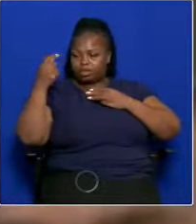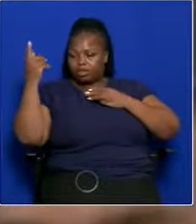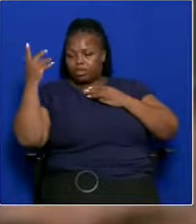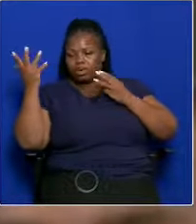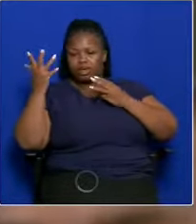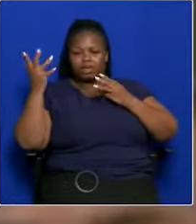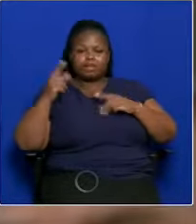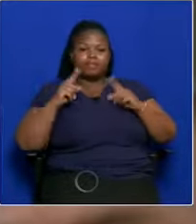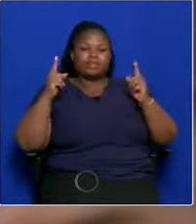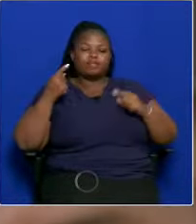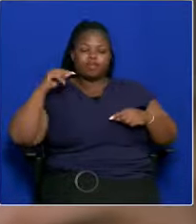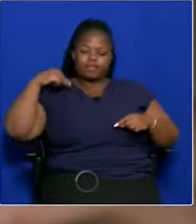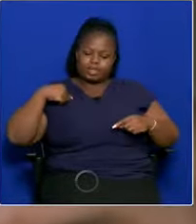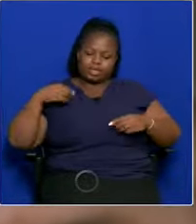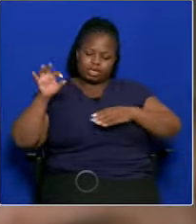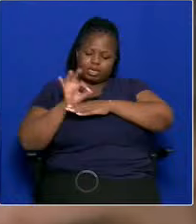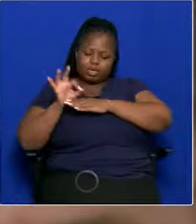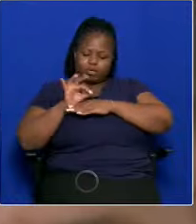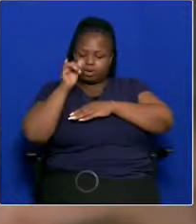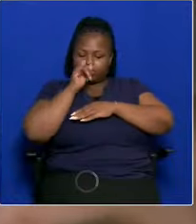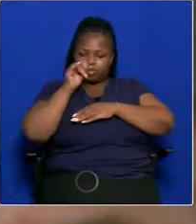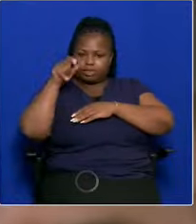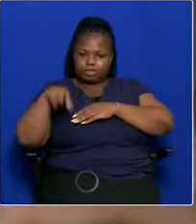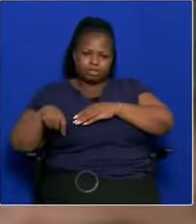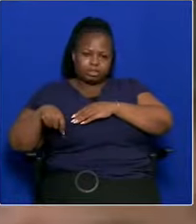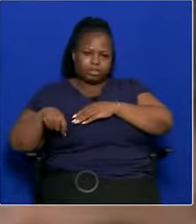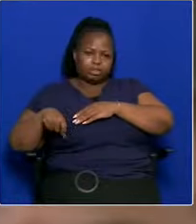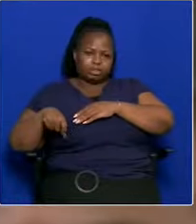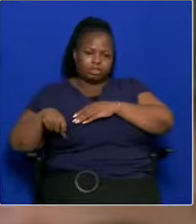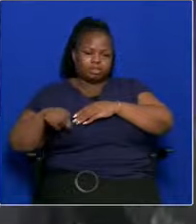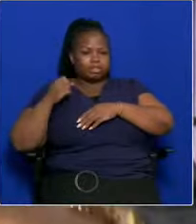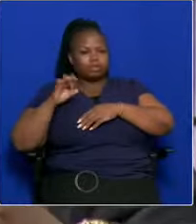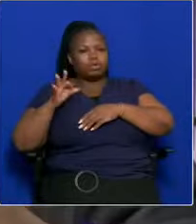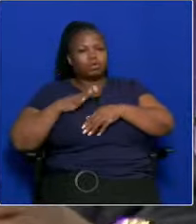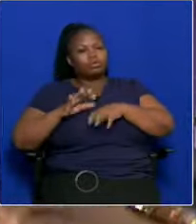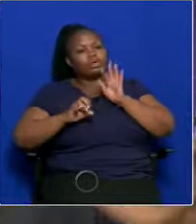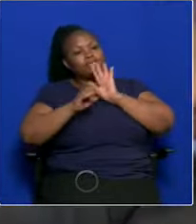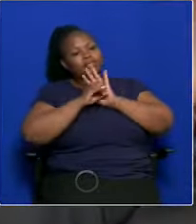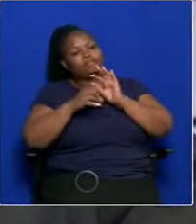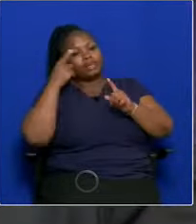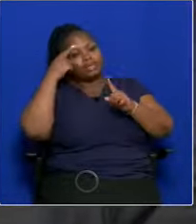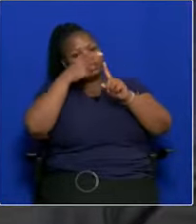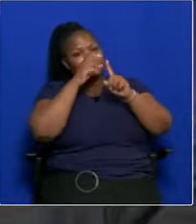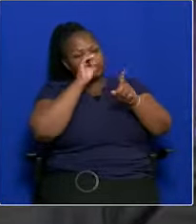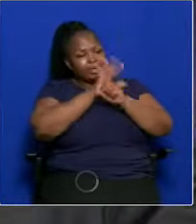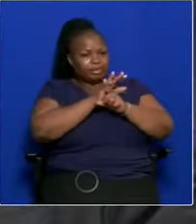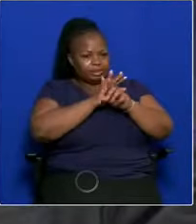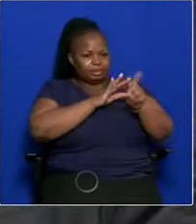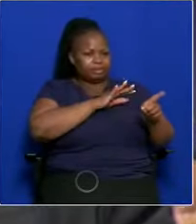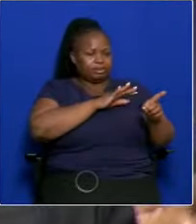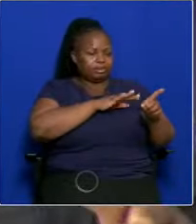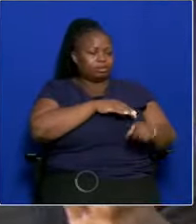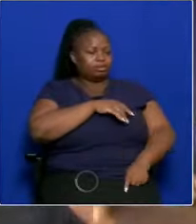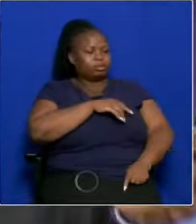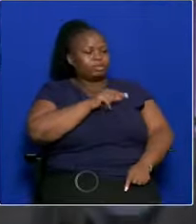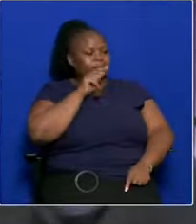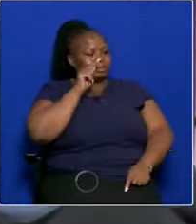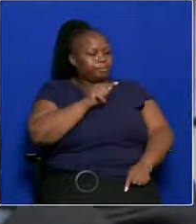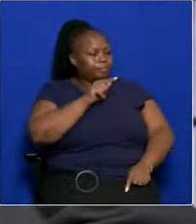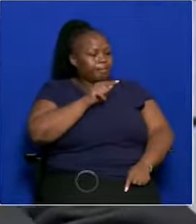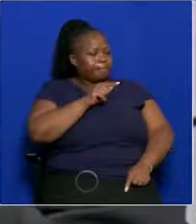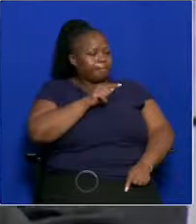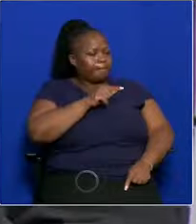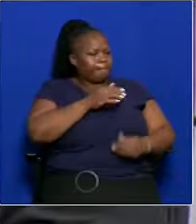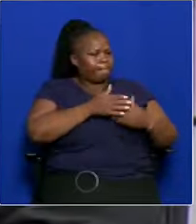organized crime person, to identify the targets, identify where these are going, so that I